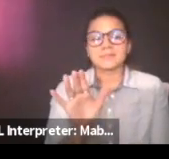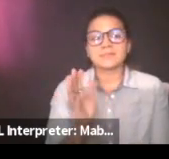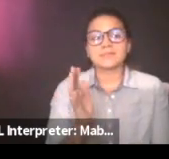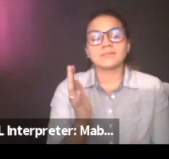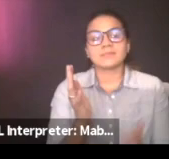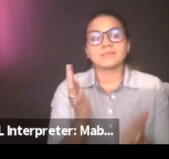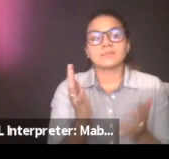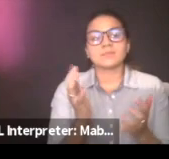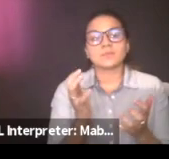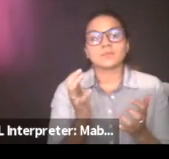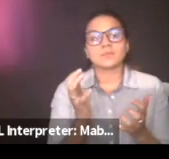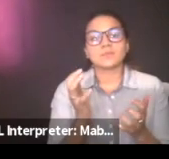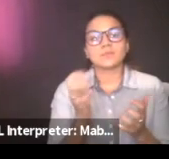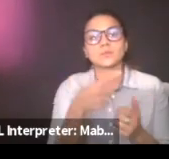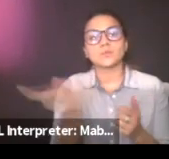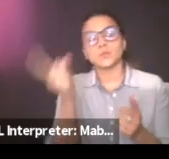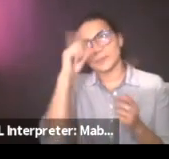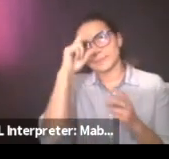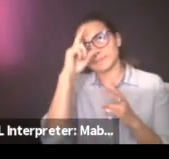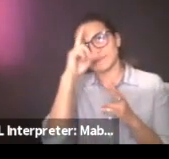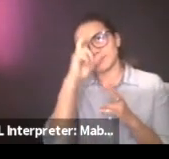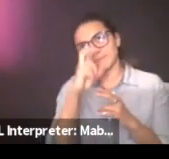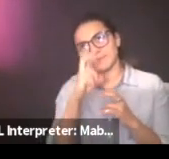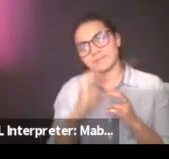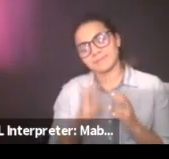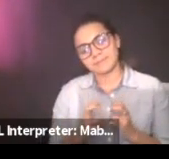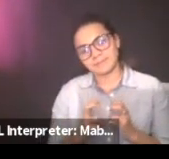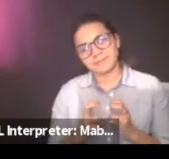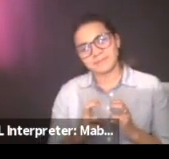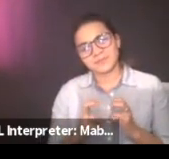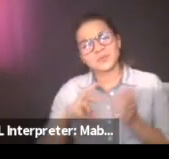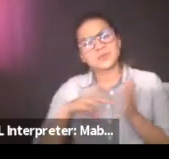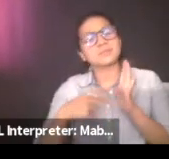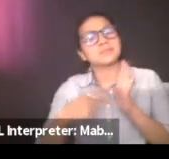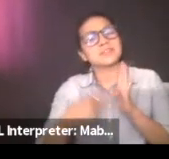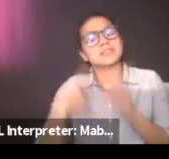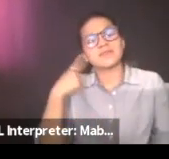how you might live into an abolitionist politic.